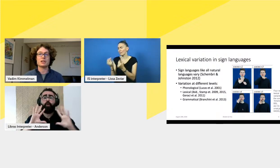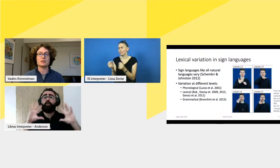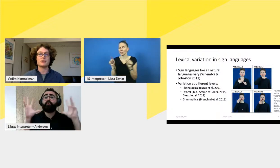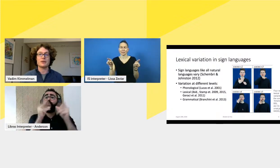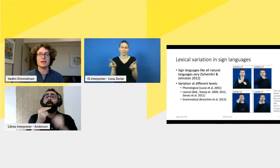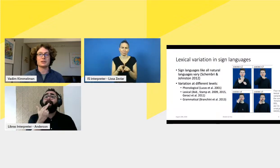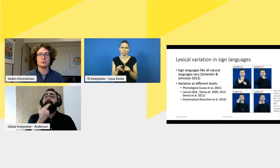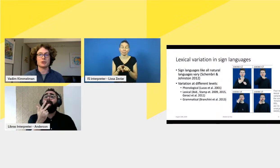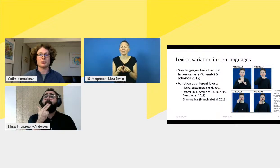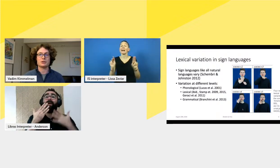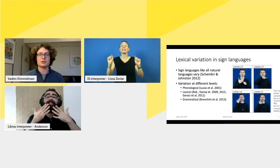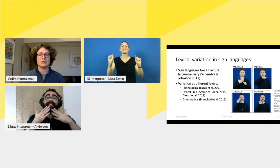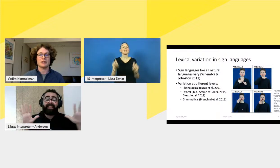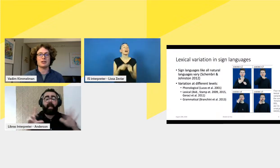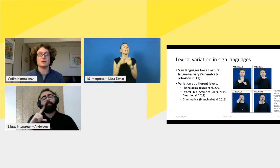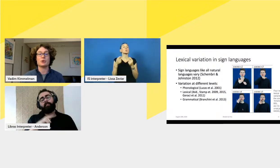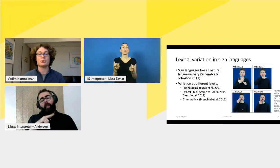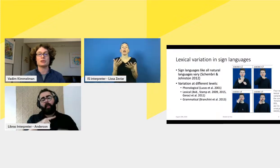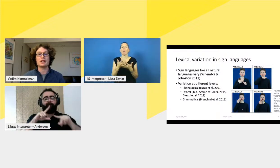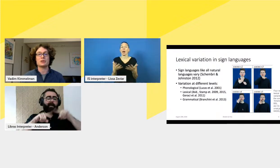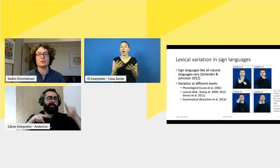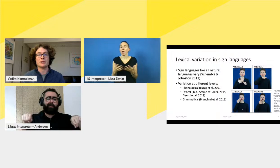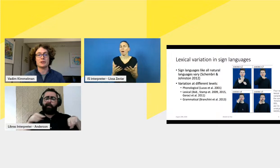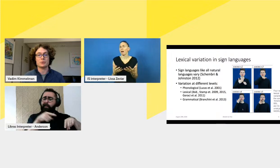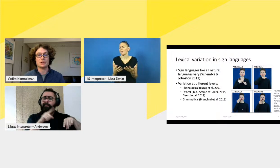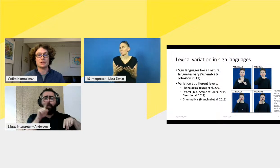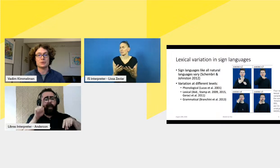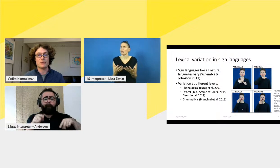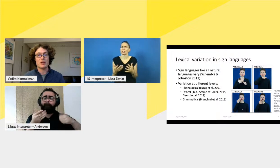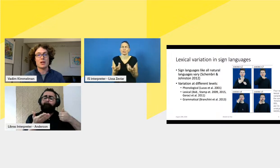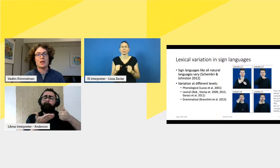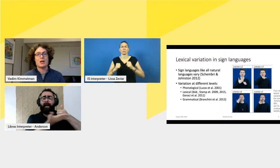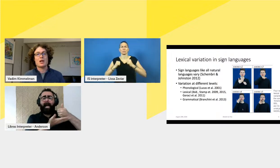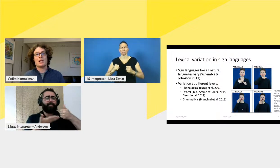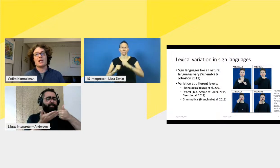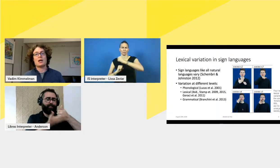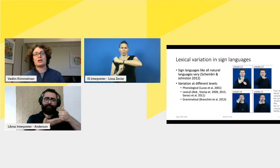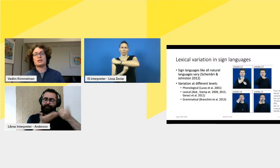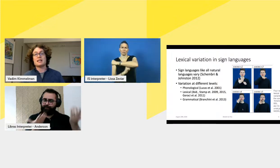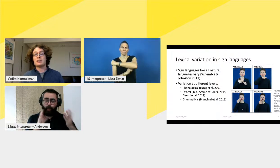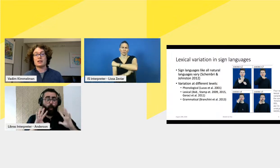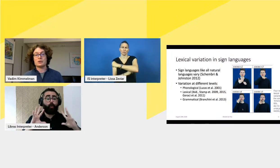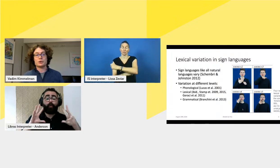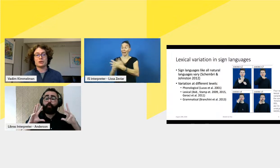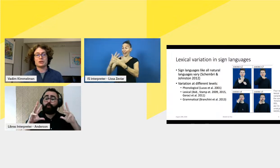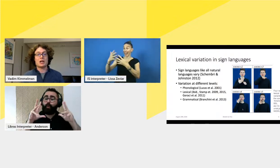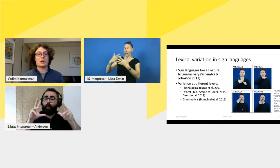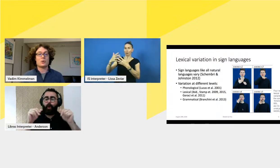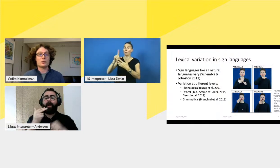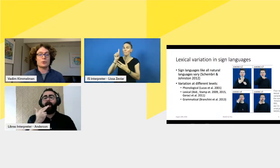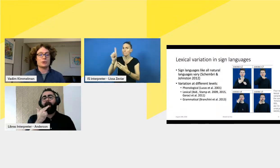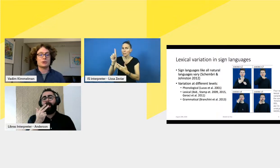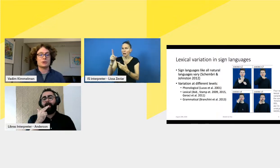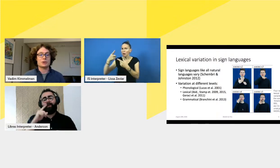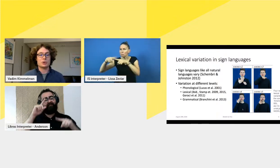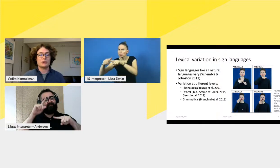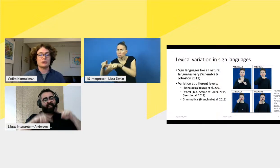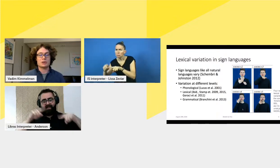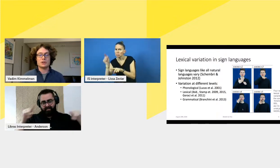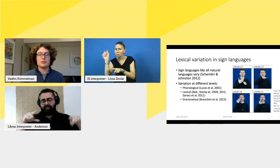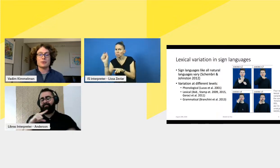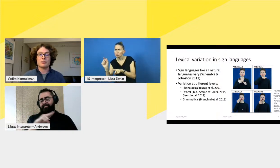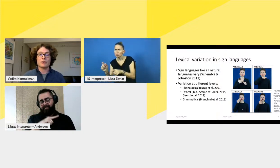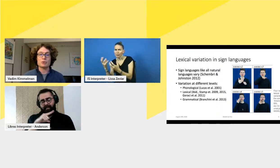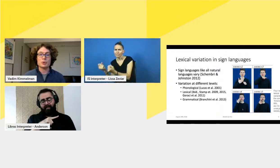very fundamental fact about natural languages. Sign languages are, of course,